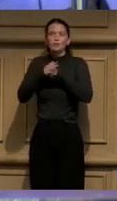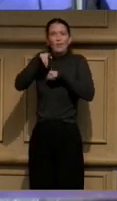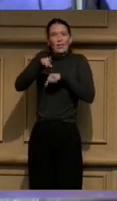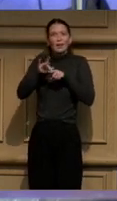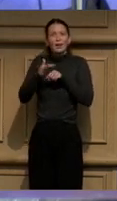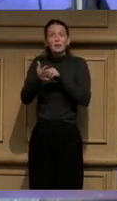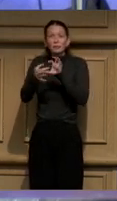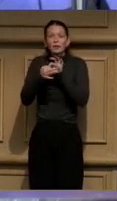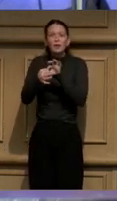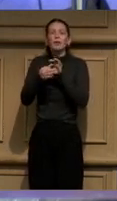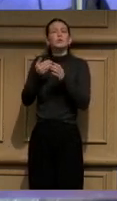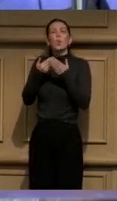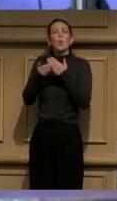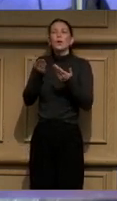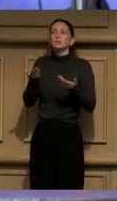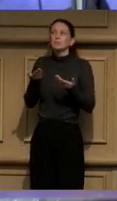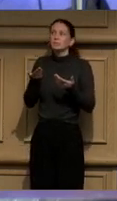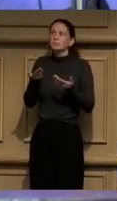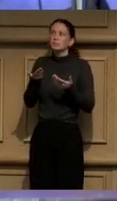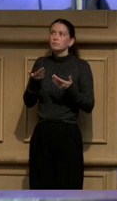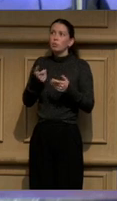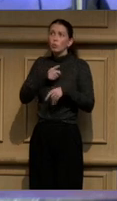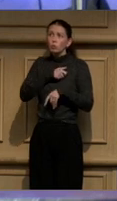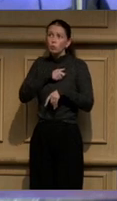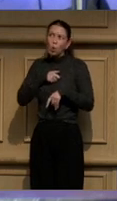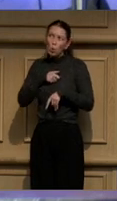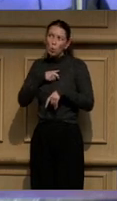do you think, like, is it the responsibility of...